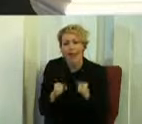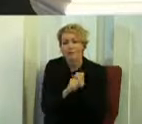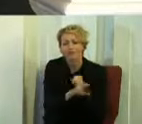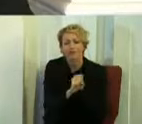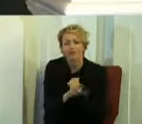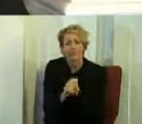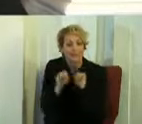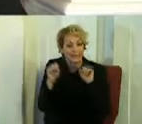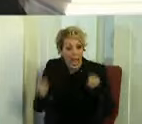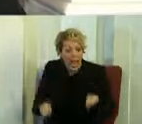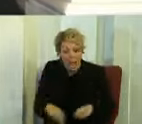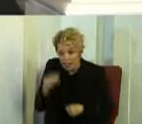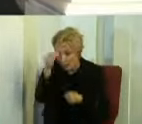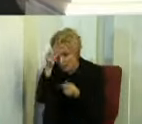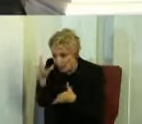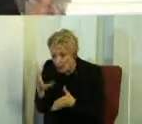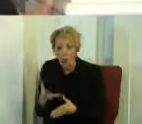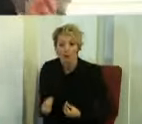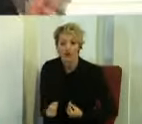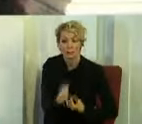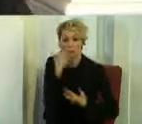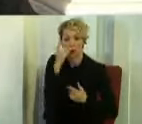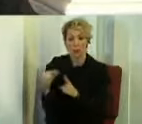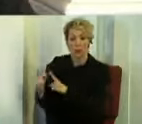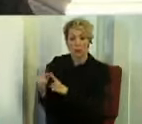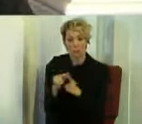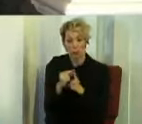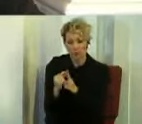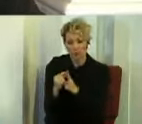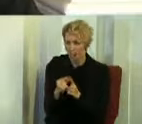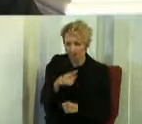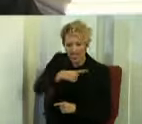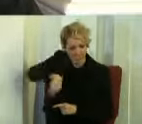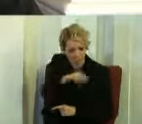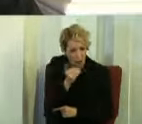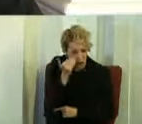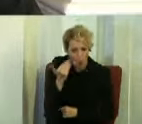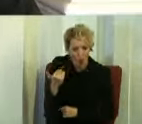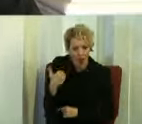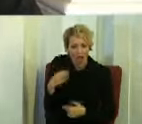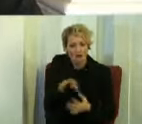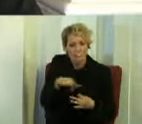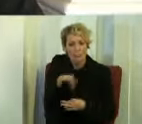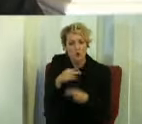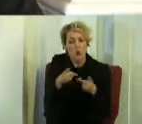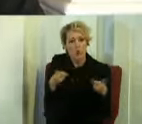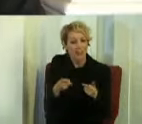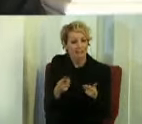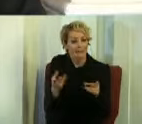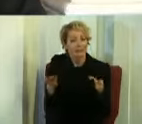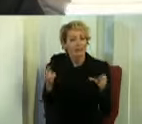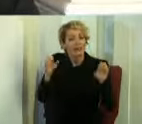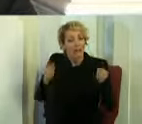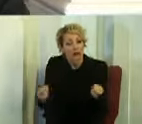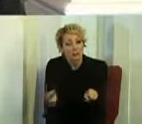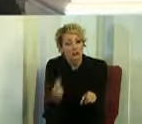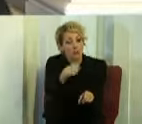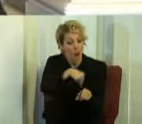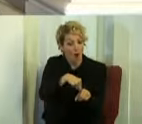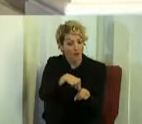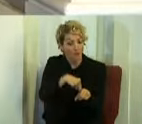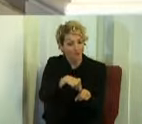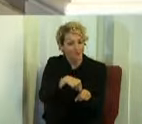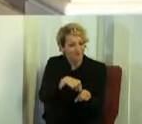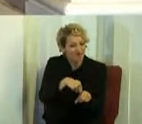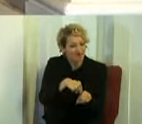that inspirational word is. And help them to know that there is a spiritual place that they are welcome to as well as we gather this morning in